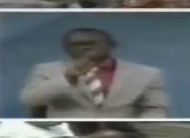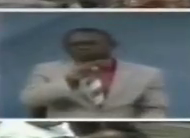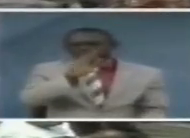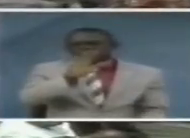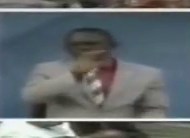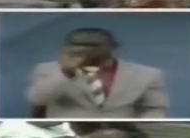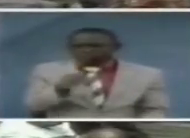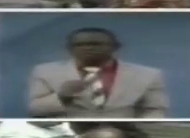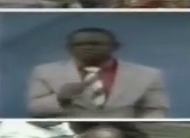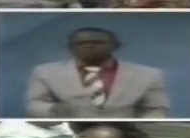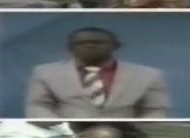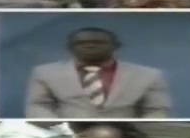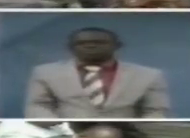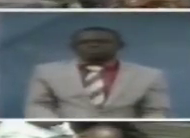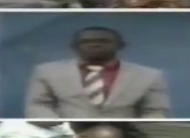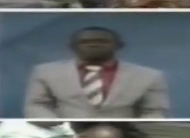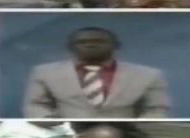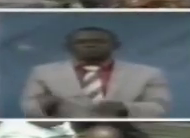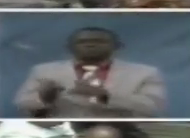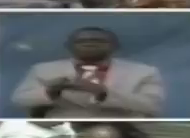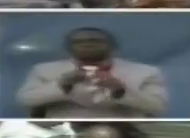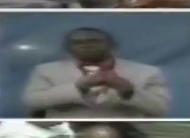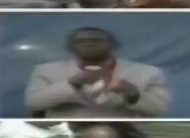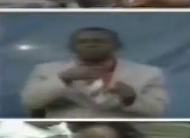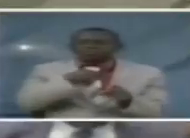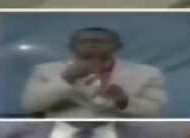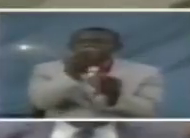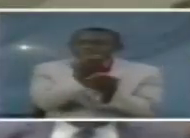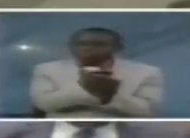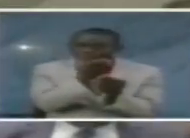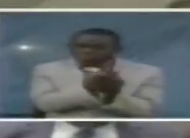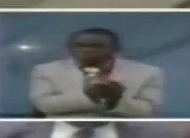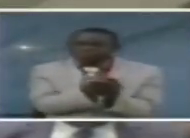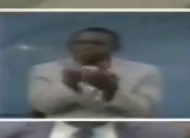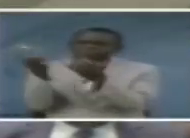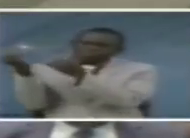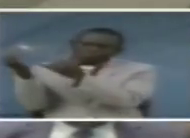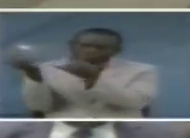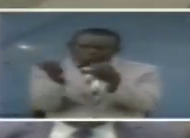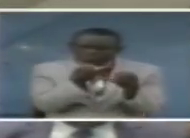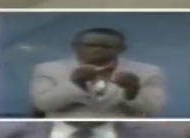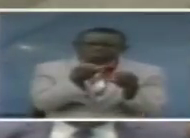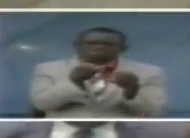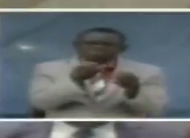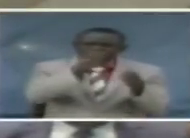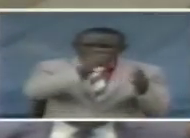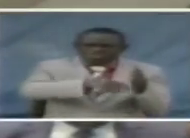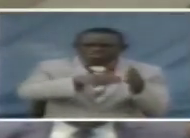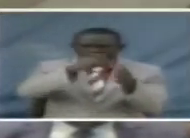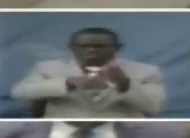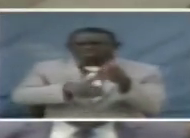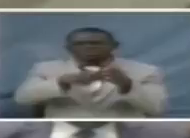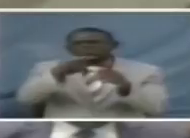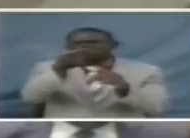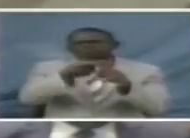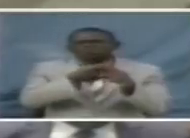a customs duty at 25%. Mr. Speaker, I further propose